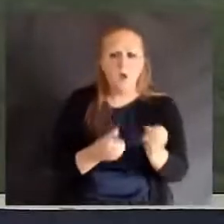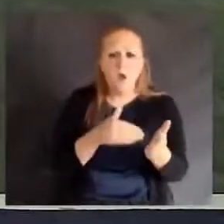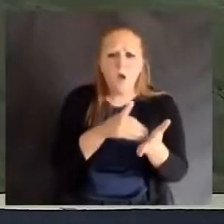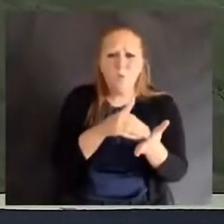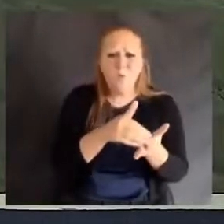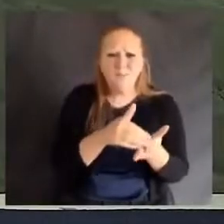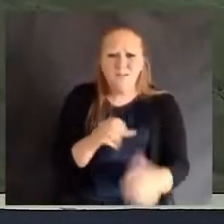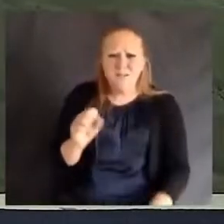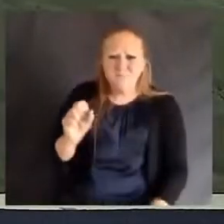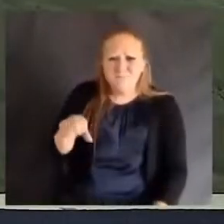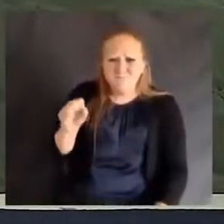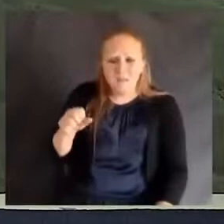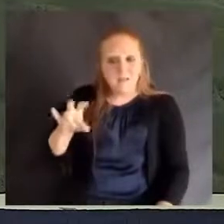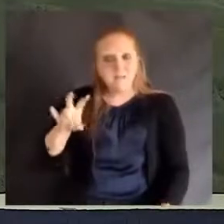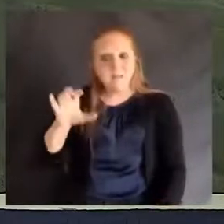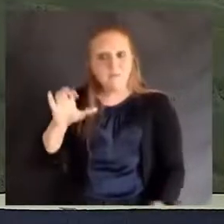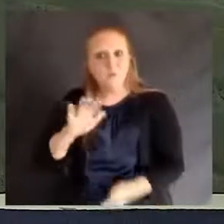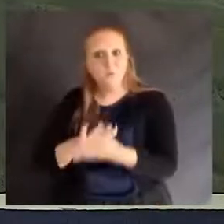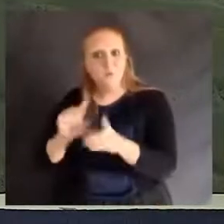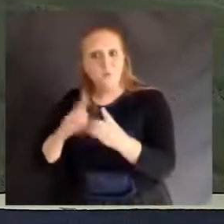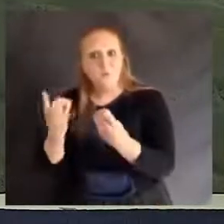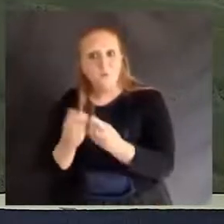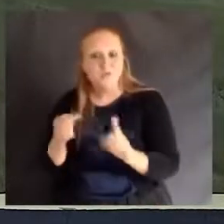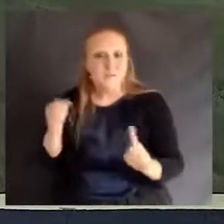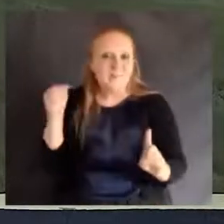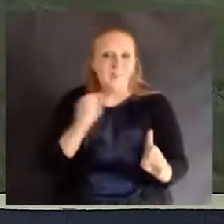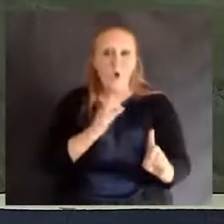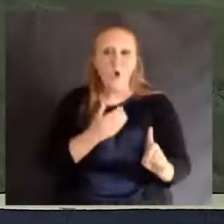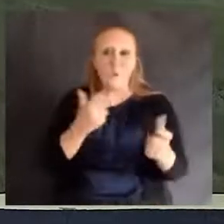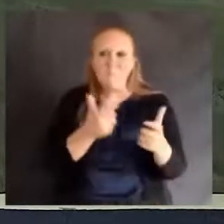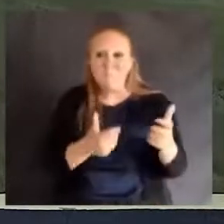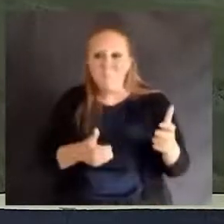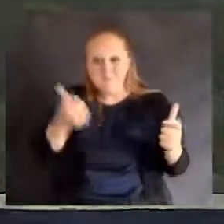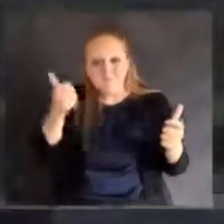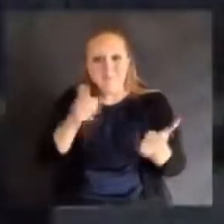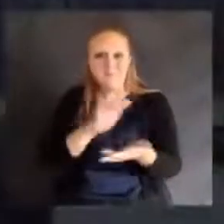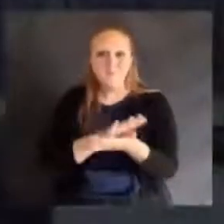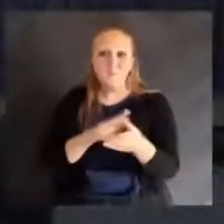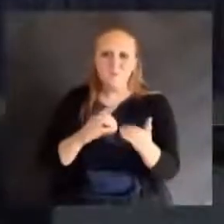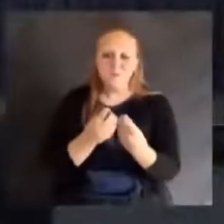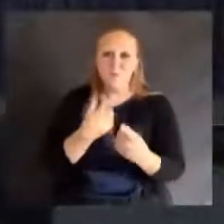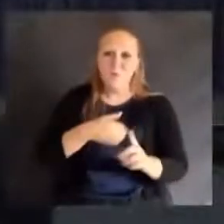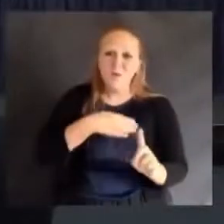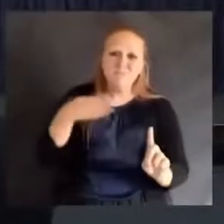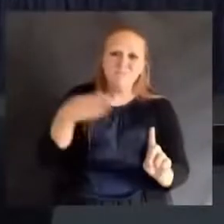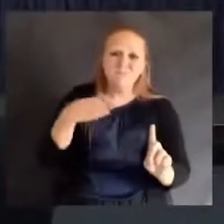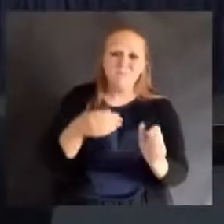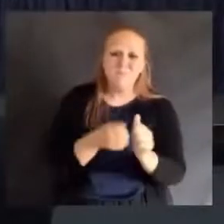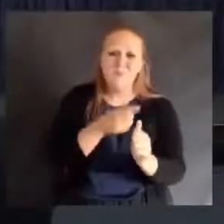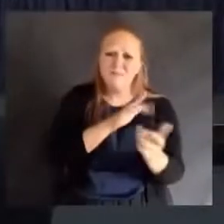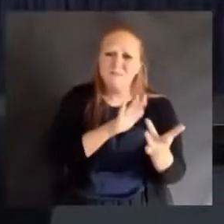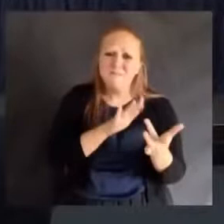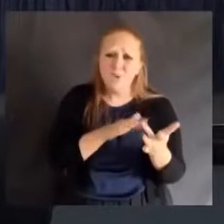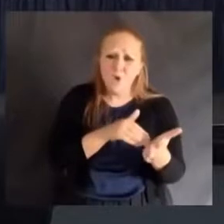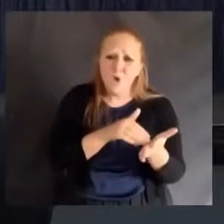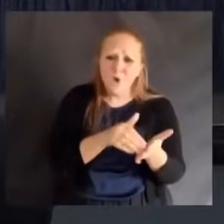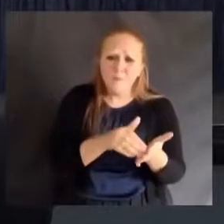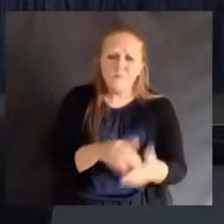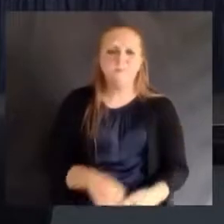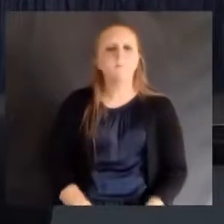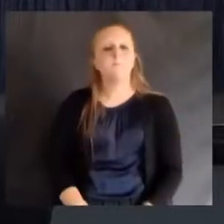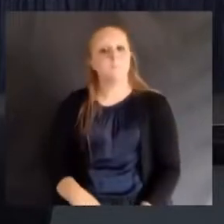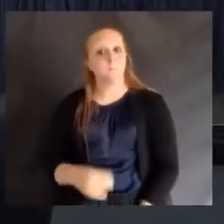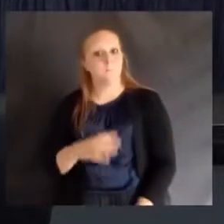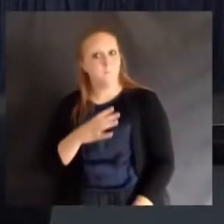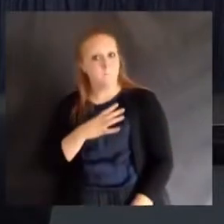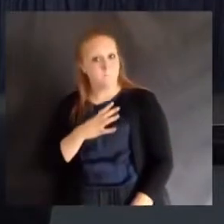the biggest of the 700. I think it's the biggest single. in the country. Yeah. So then, how much of this plan that was submitted